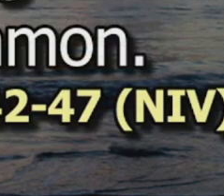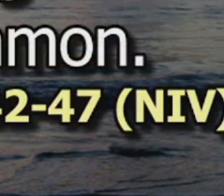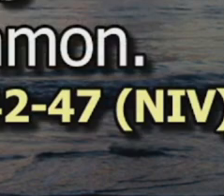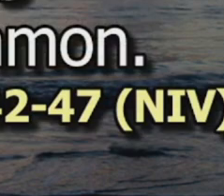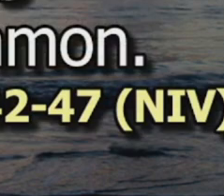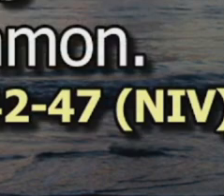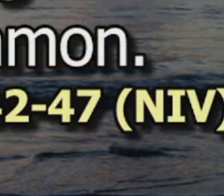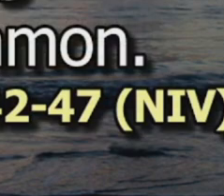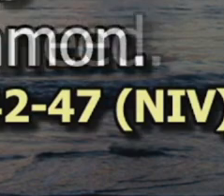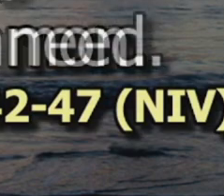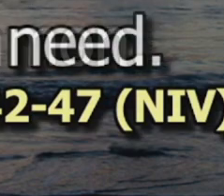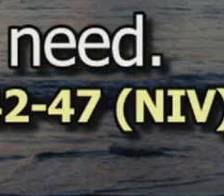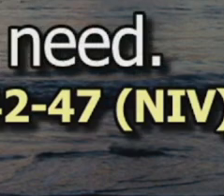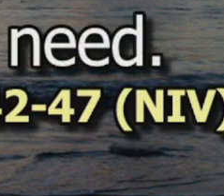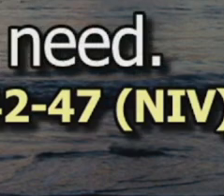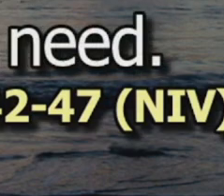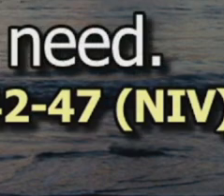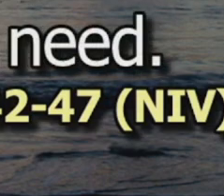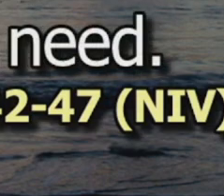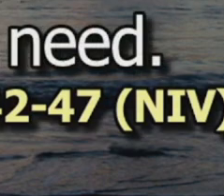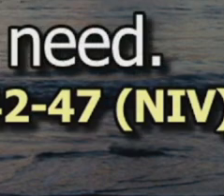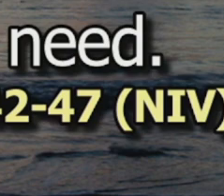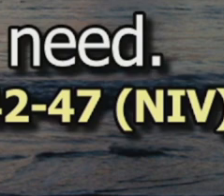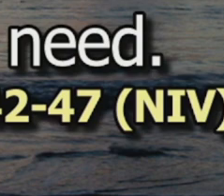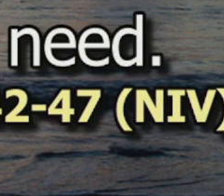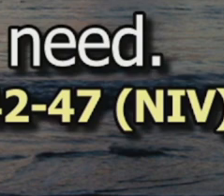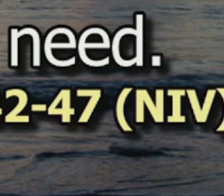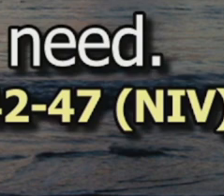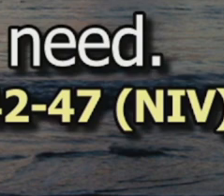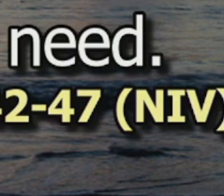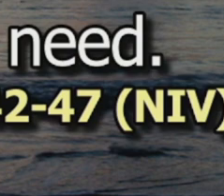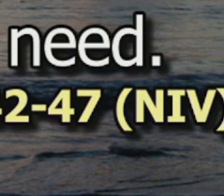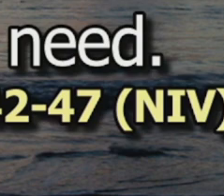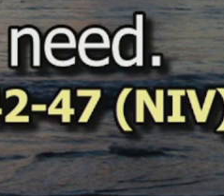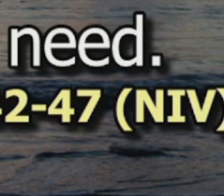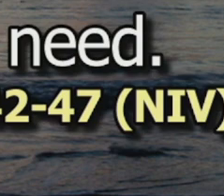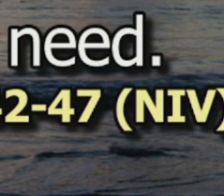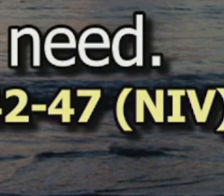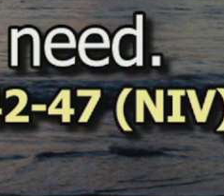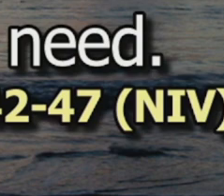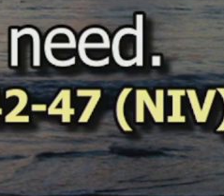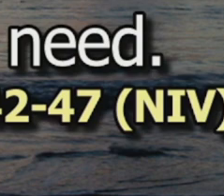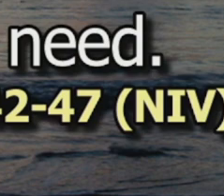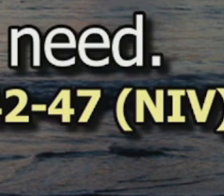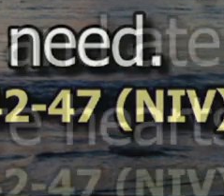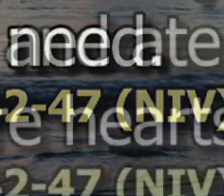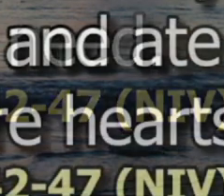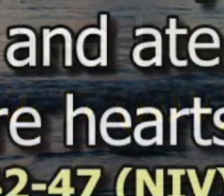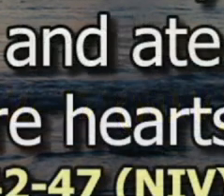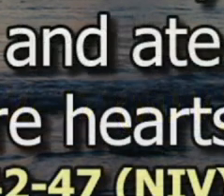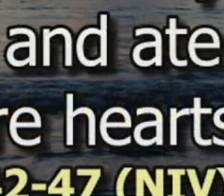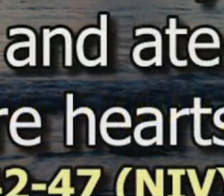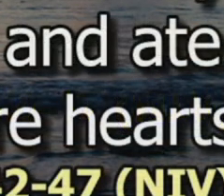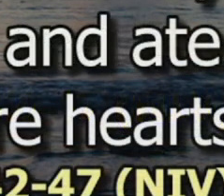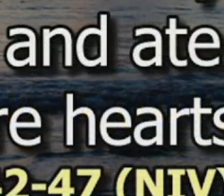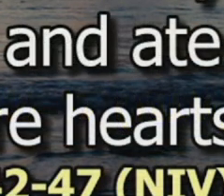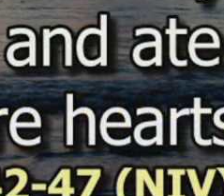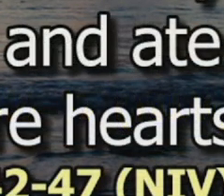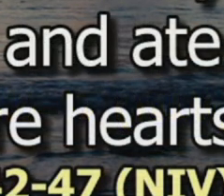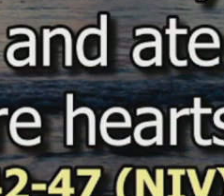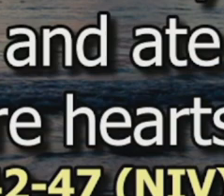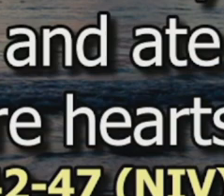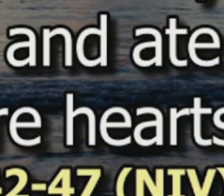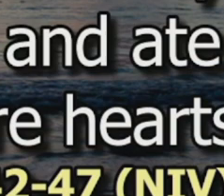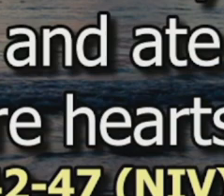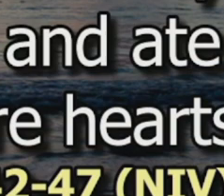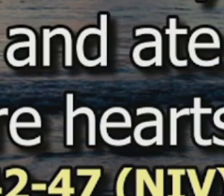had everything in common. They sold property and possessions to give to anyone who had need. Every day